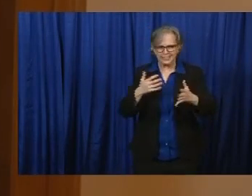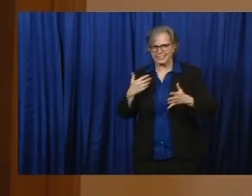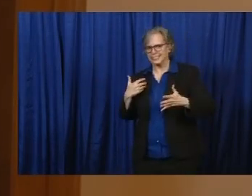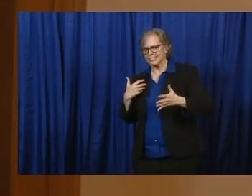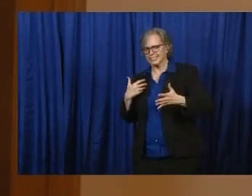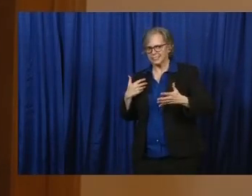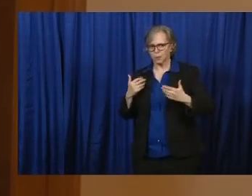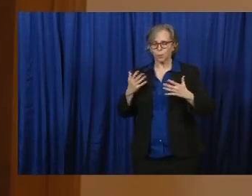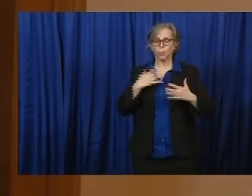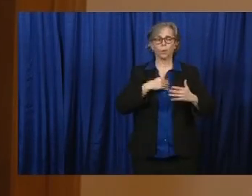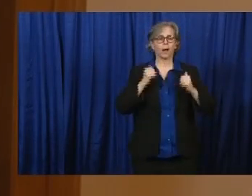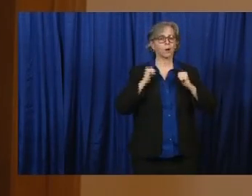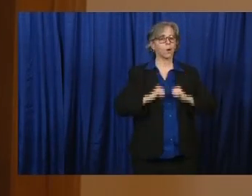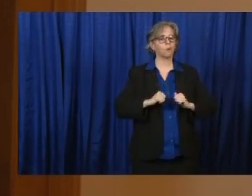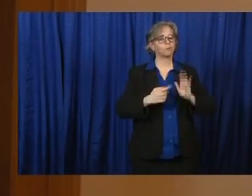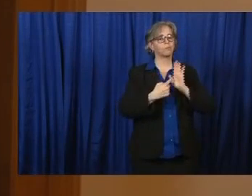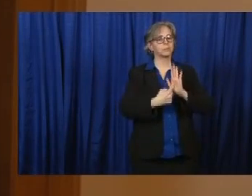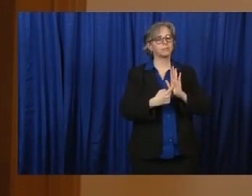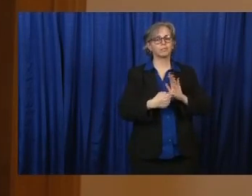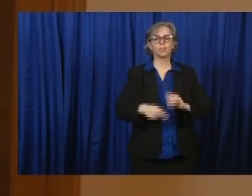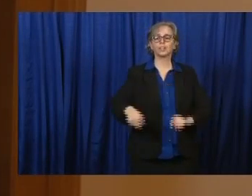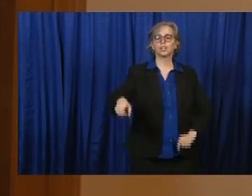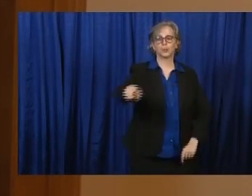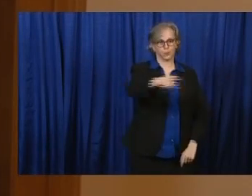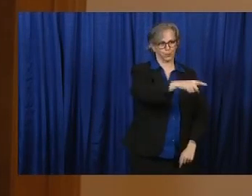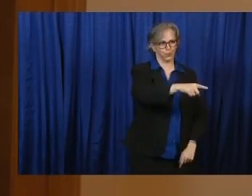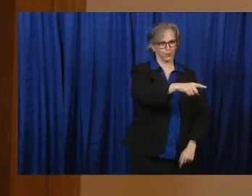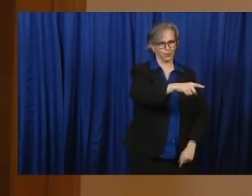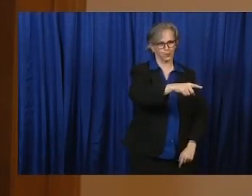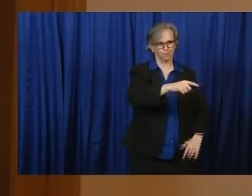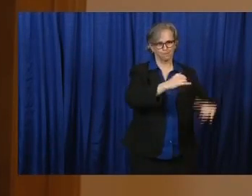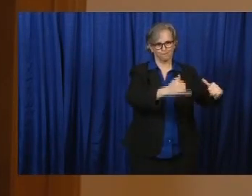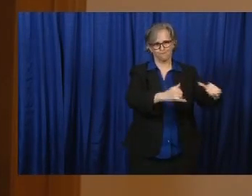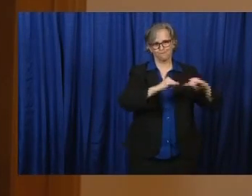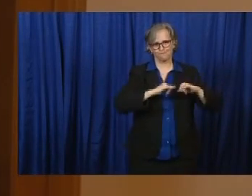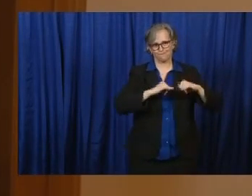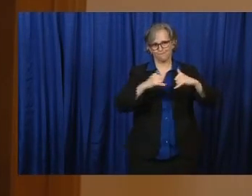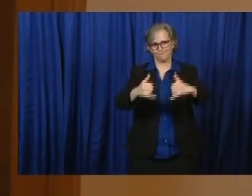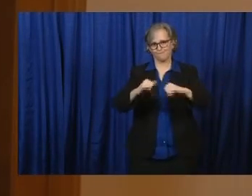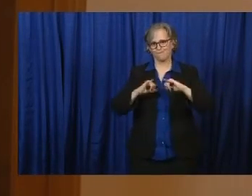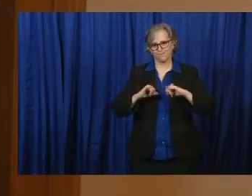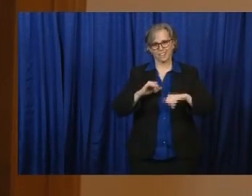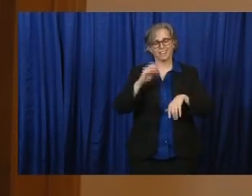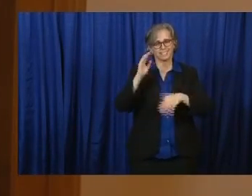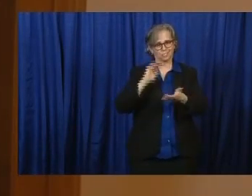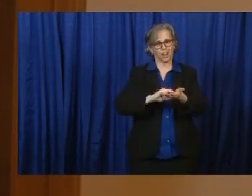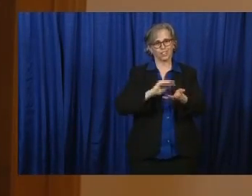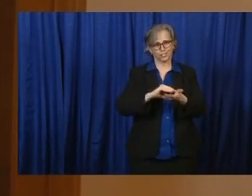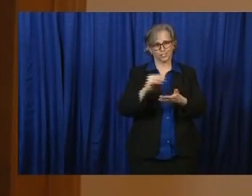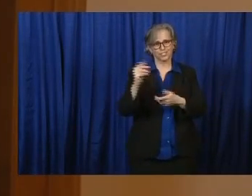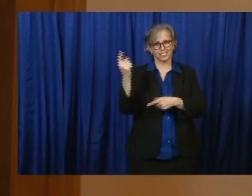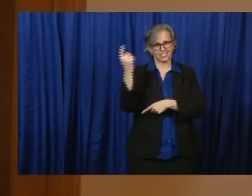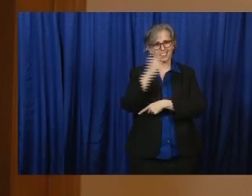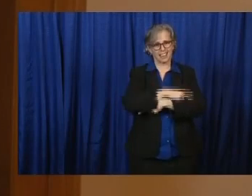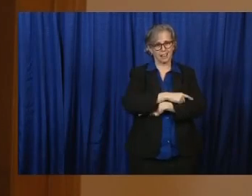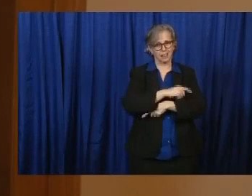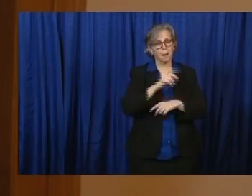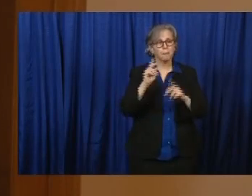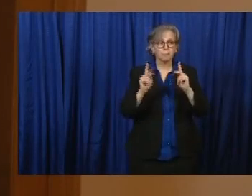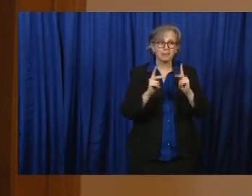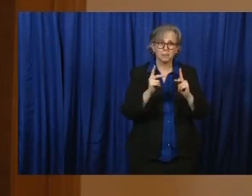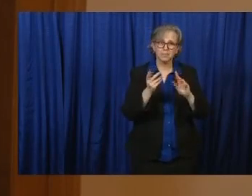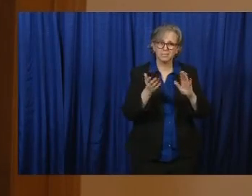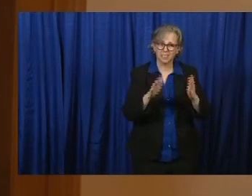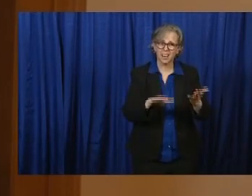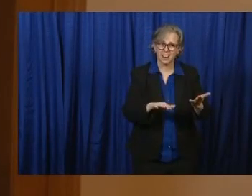you. It's Doctor's Day. We're losing people in these deaths. They're starting to be personal. I know we lost an ER nurse.